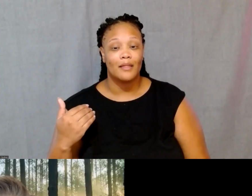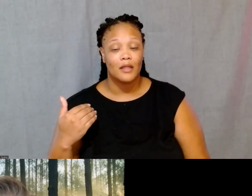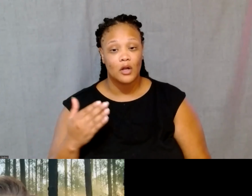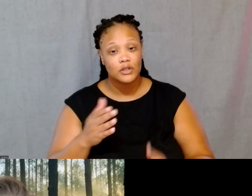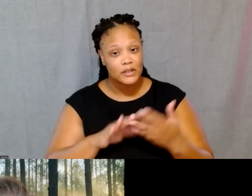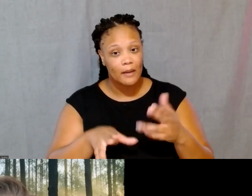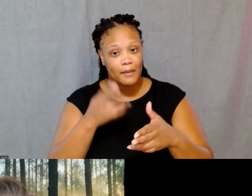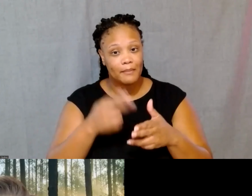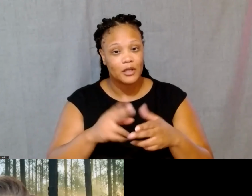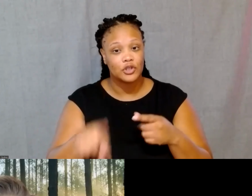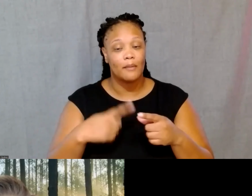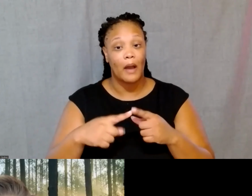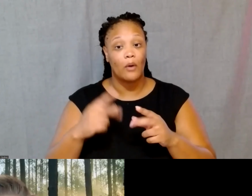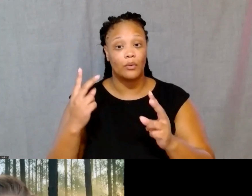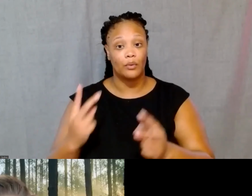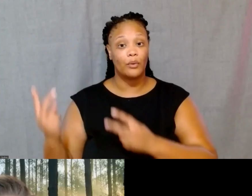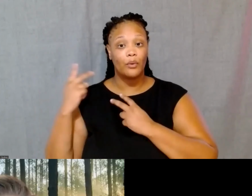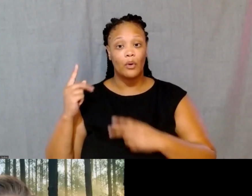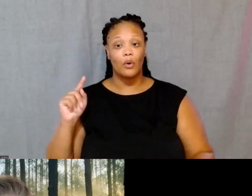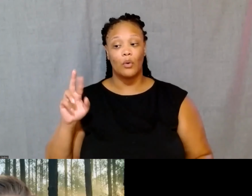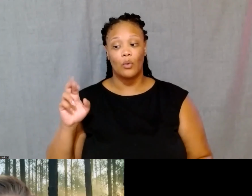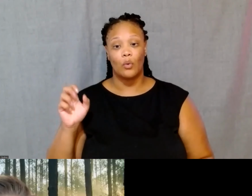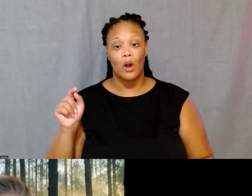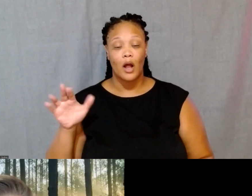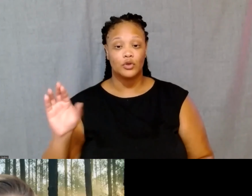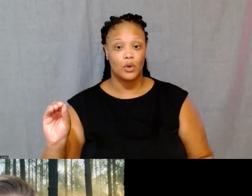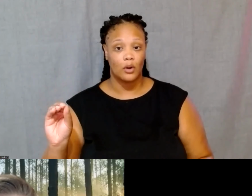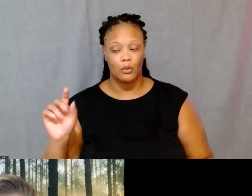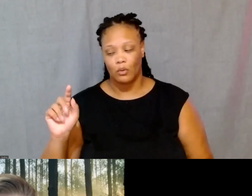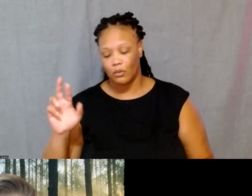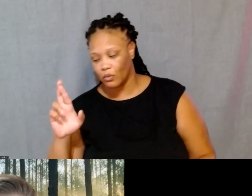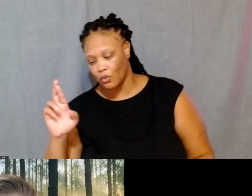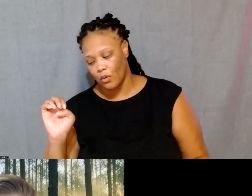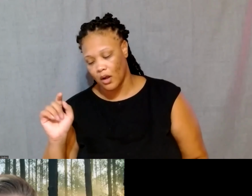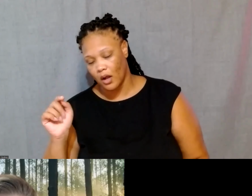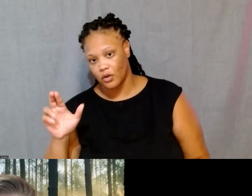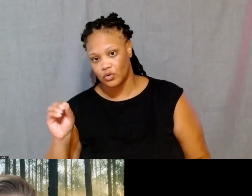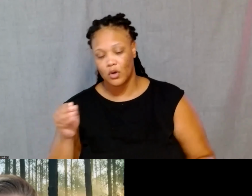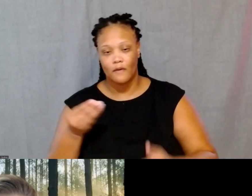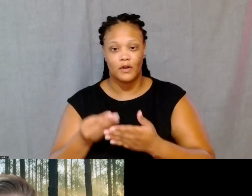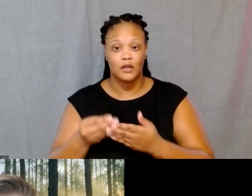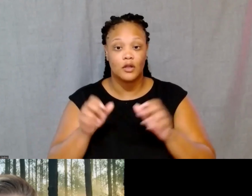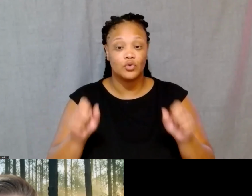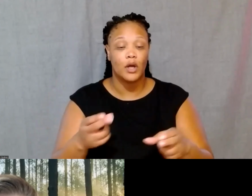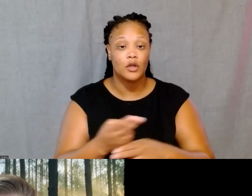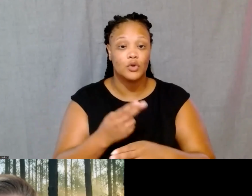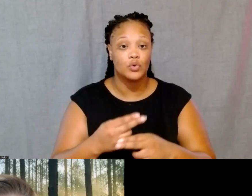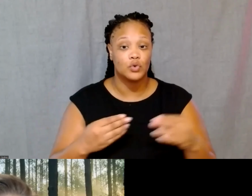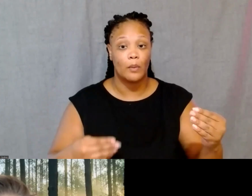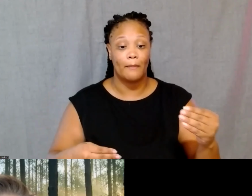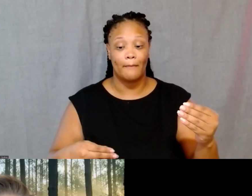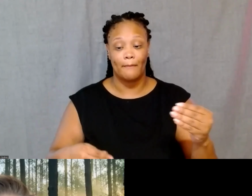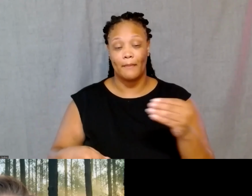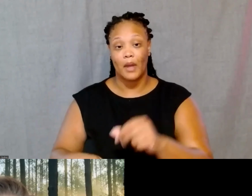of retroactive funding that could be used to pay for previous types of activities that were done